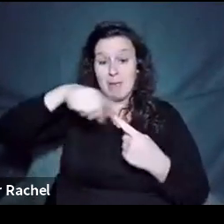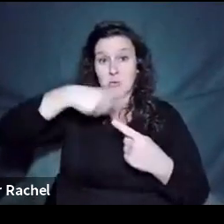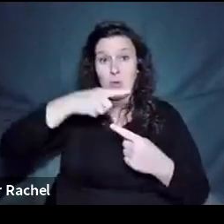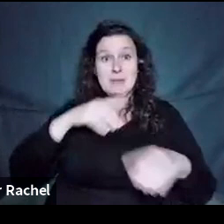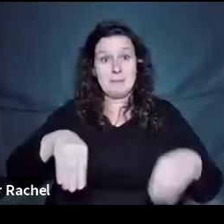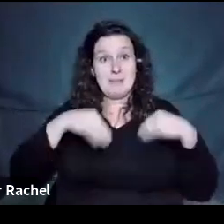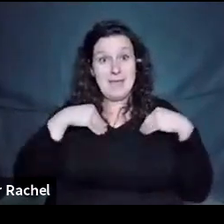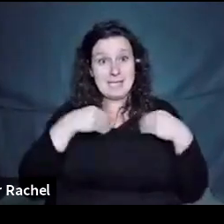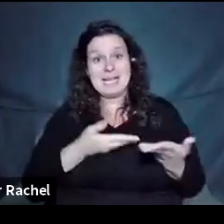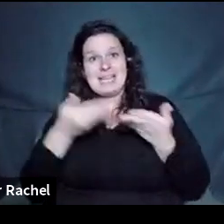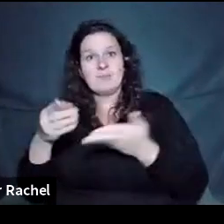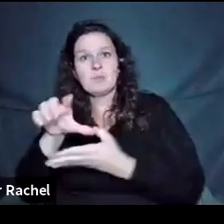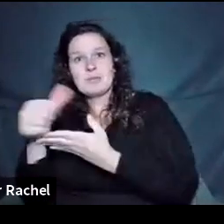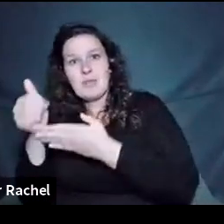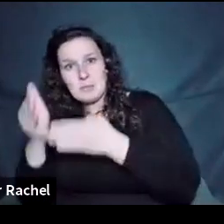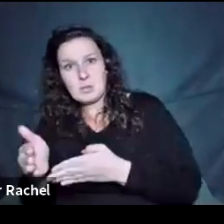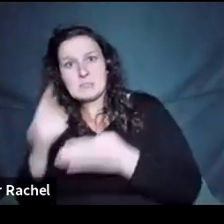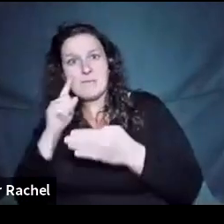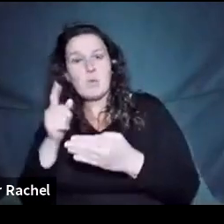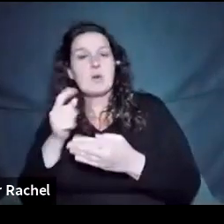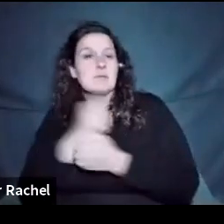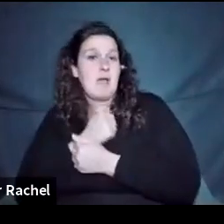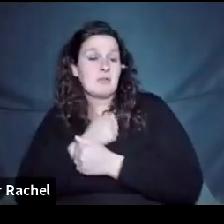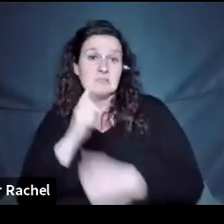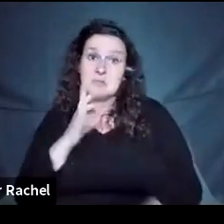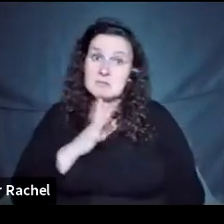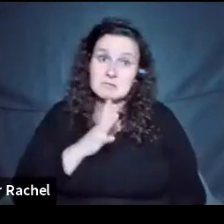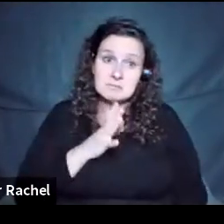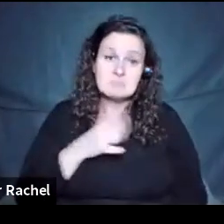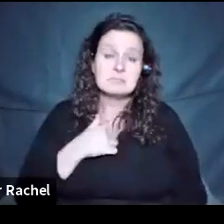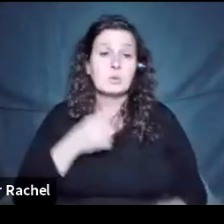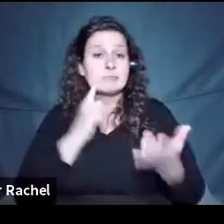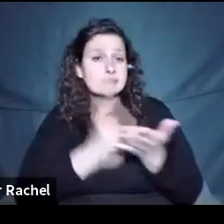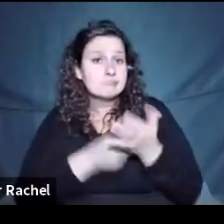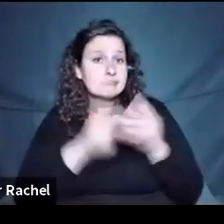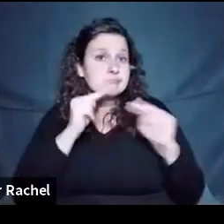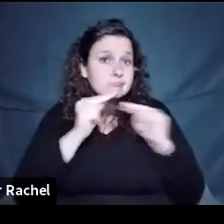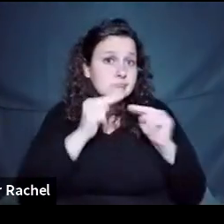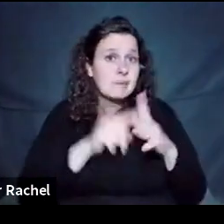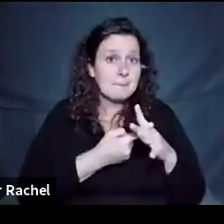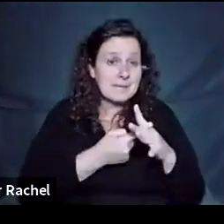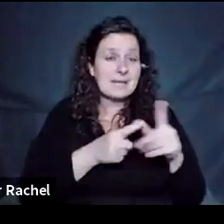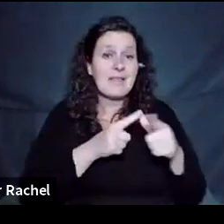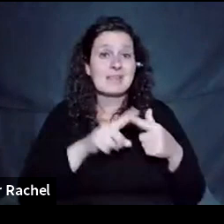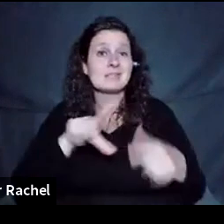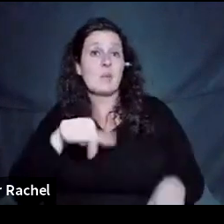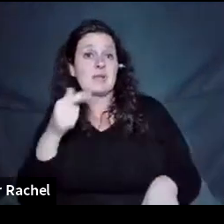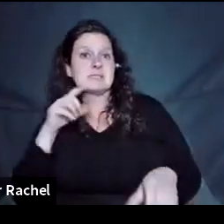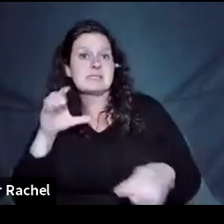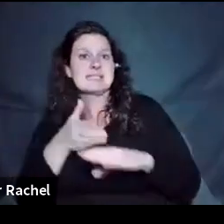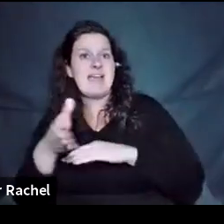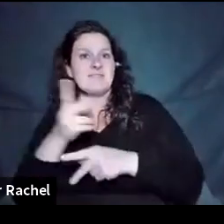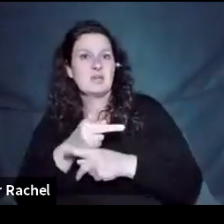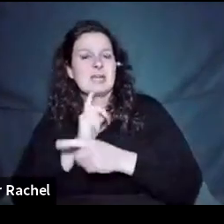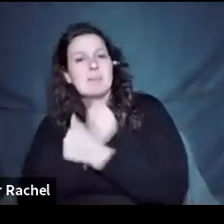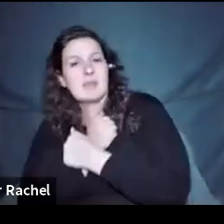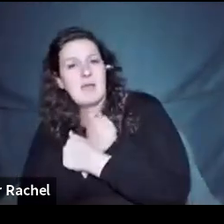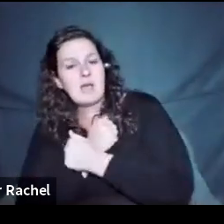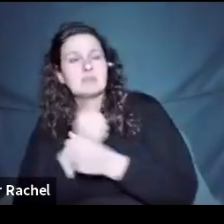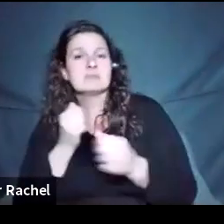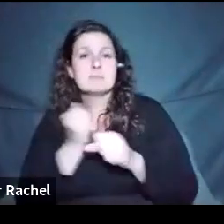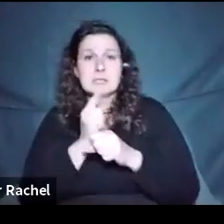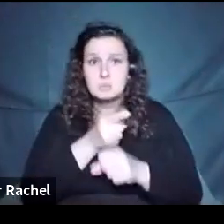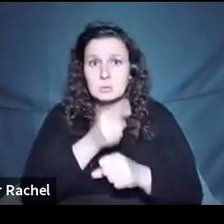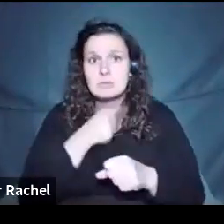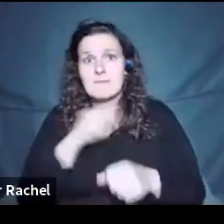you to someone else for cuddles. And that's something that we talk about and negotiate. And then someone else does the aftercare and gives me the cuddles and make sure I get